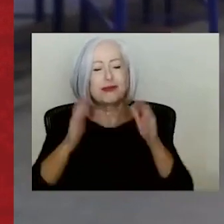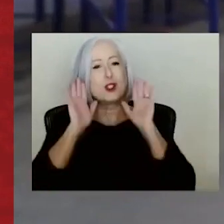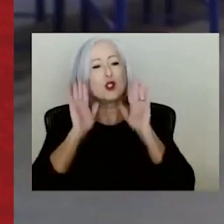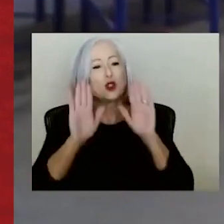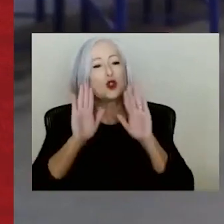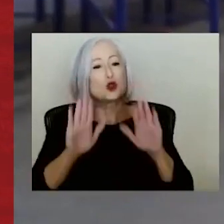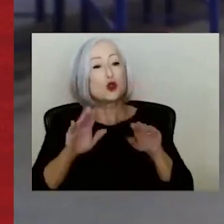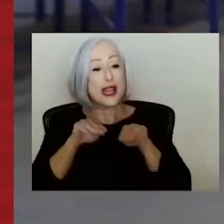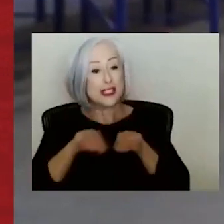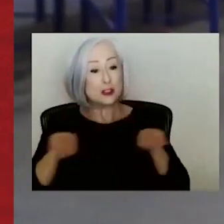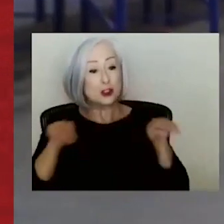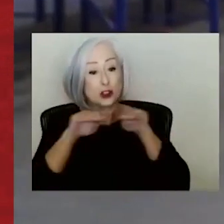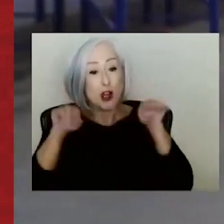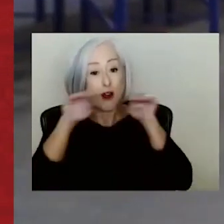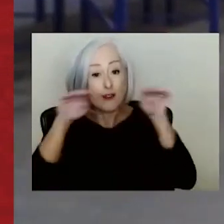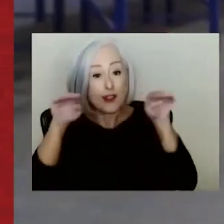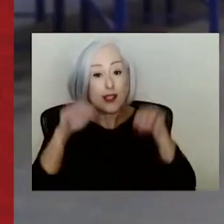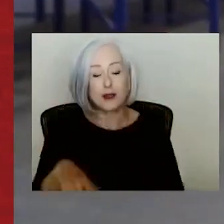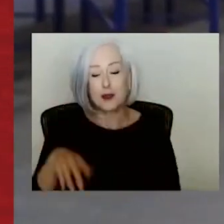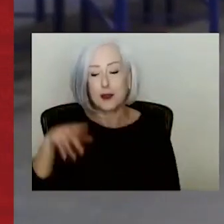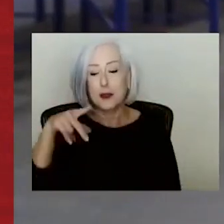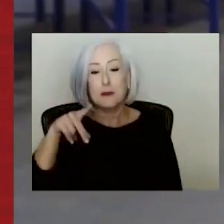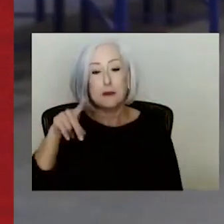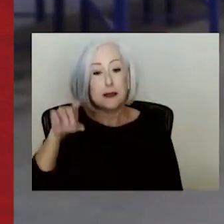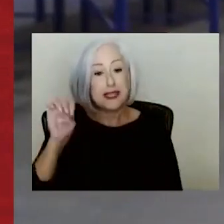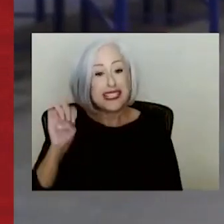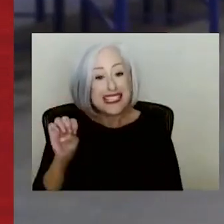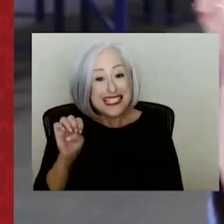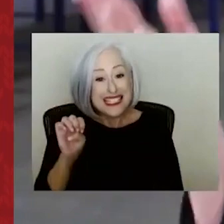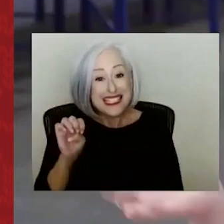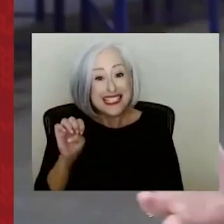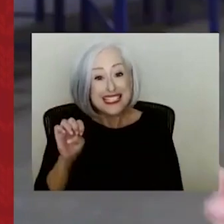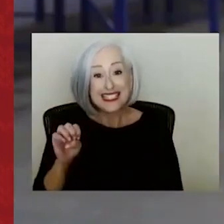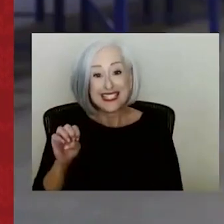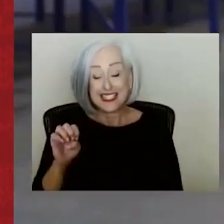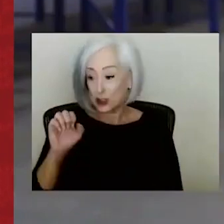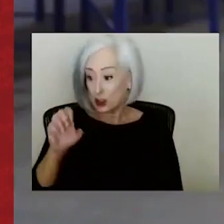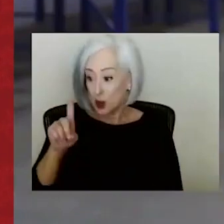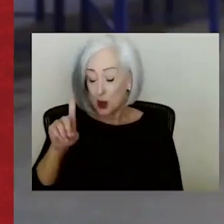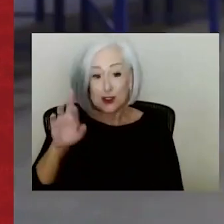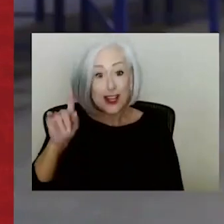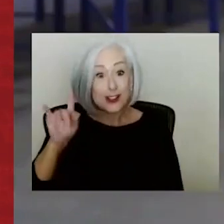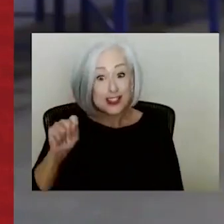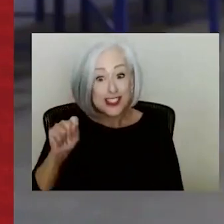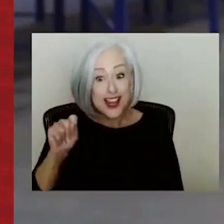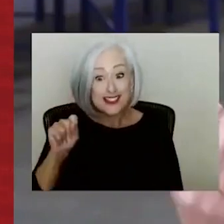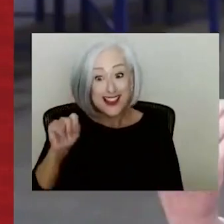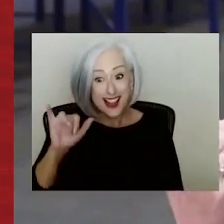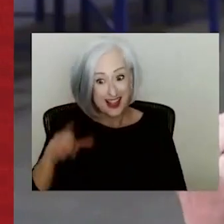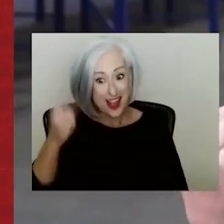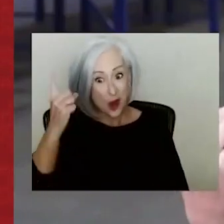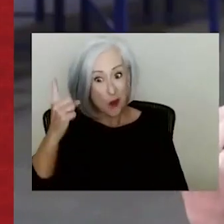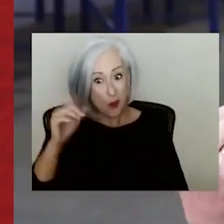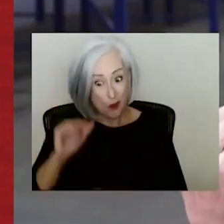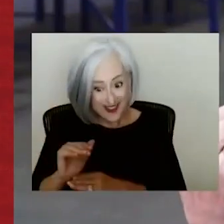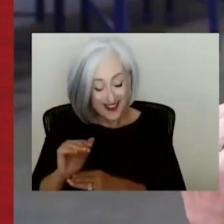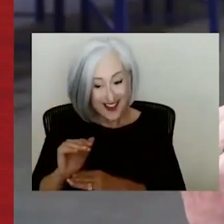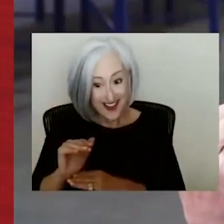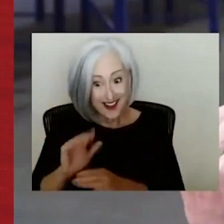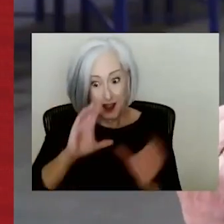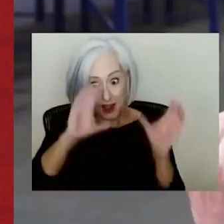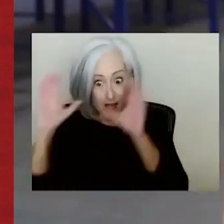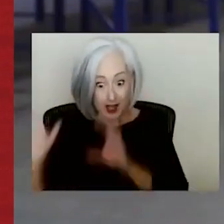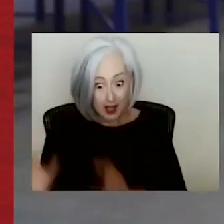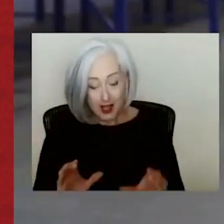PPE. So Dr. Stice, that night we stayed up late looking for all these different things. We now have them in bulk